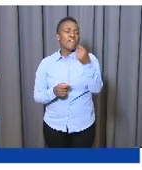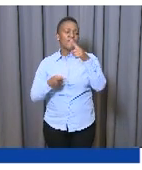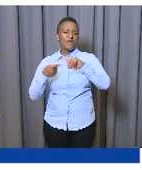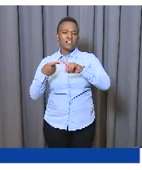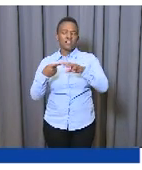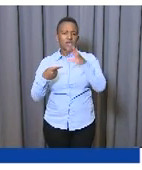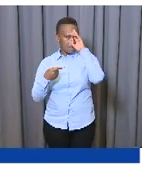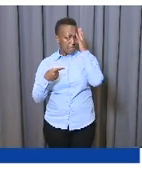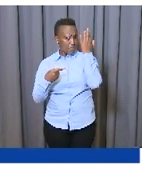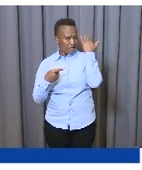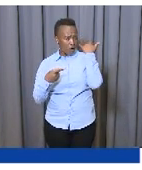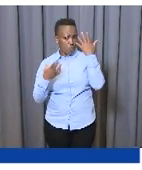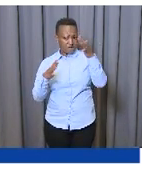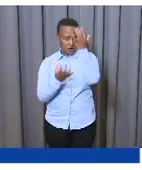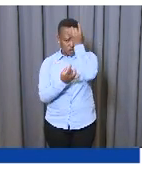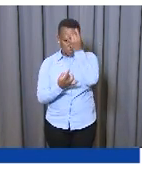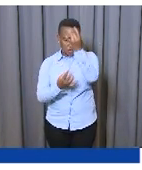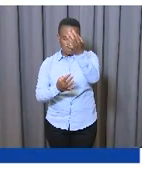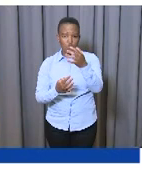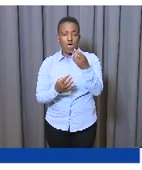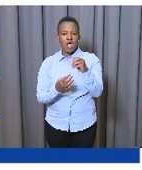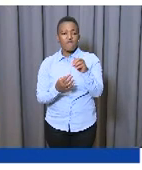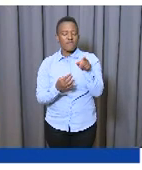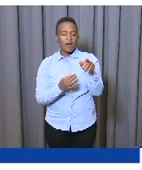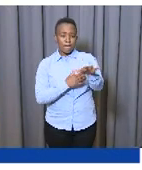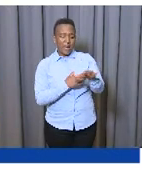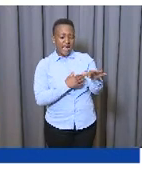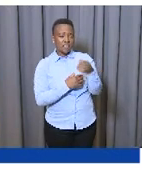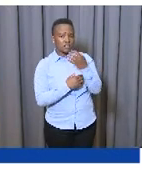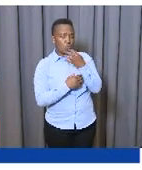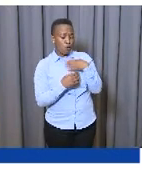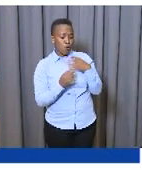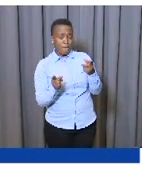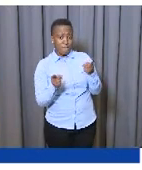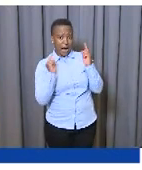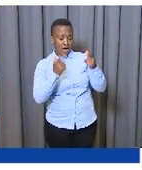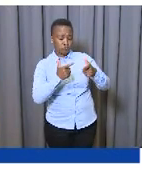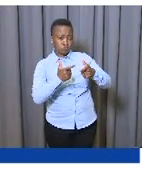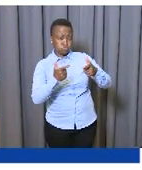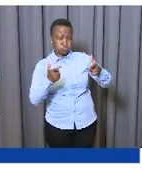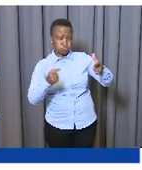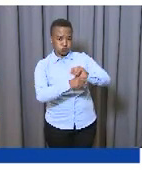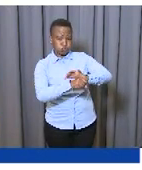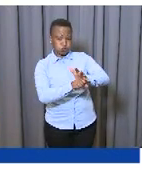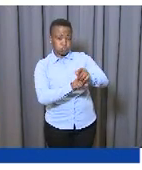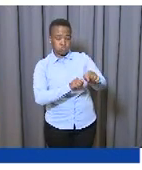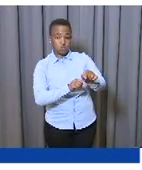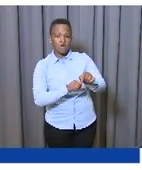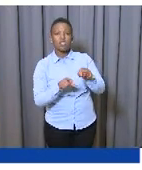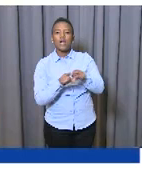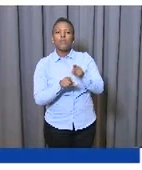you, that there are emerging hotspots. So when we think about the